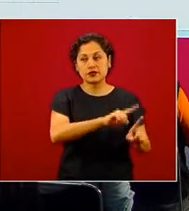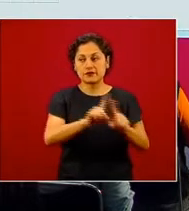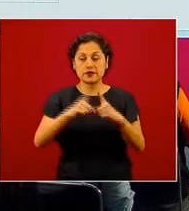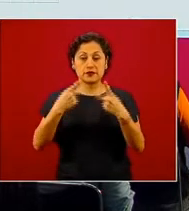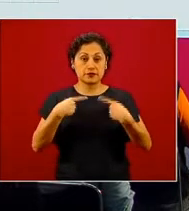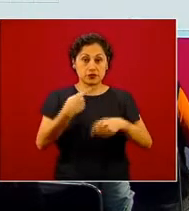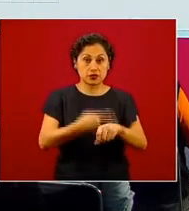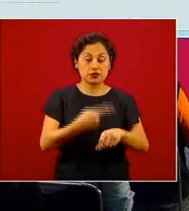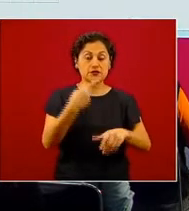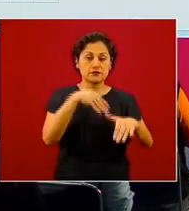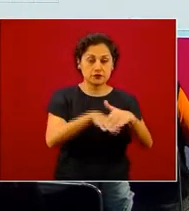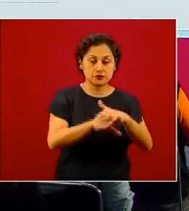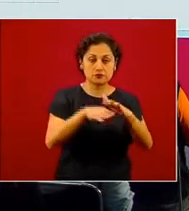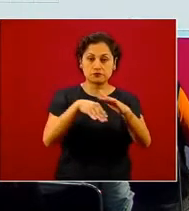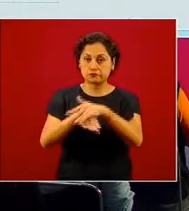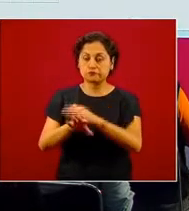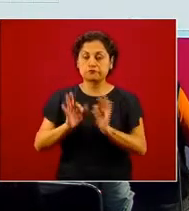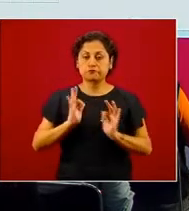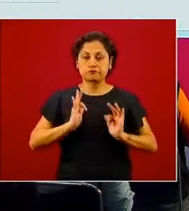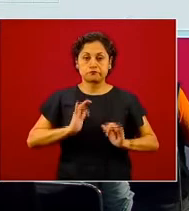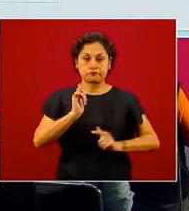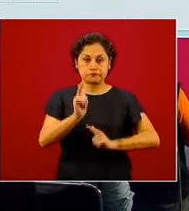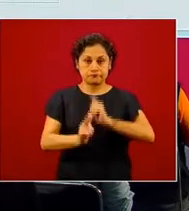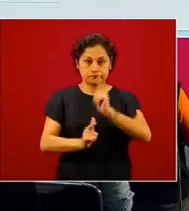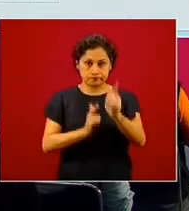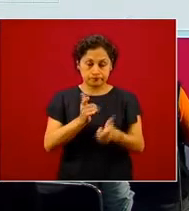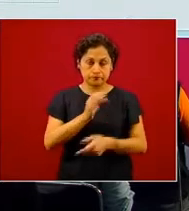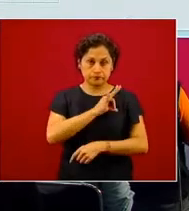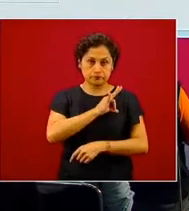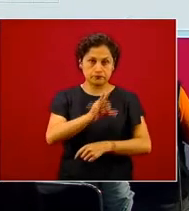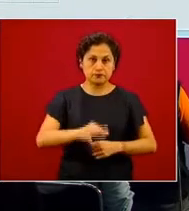And so we're going to continue doing that even better.